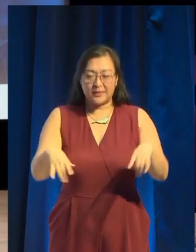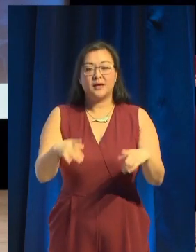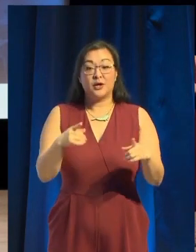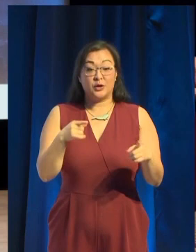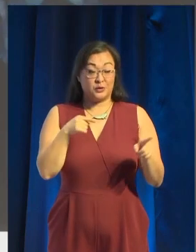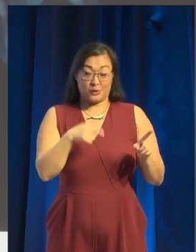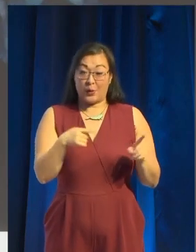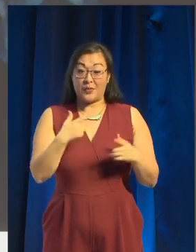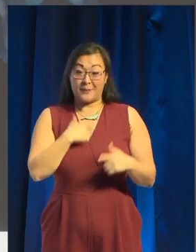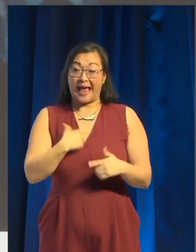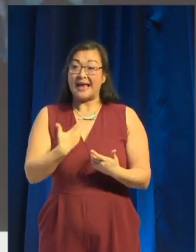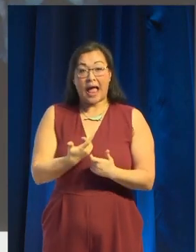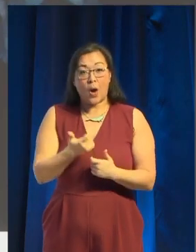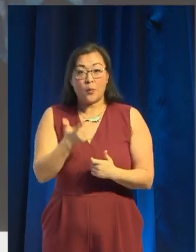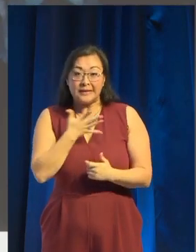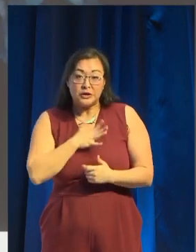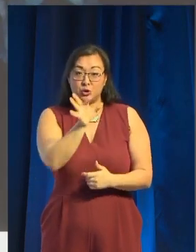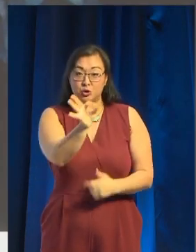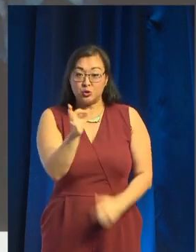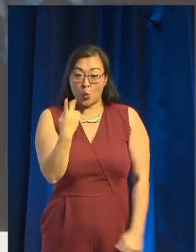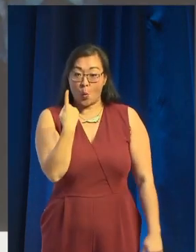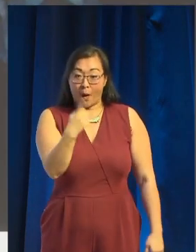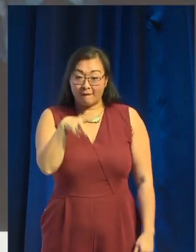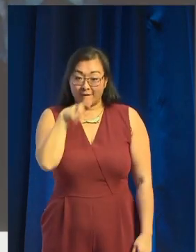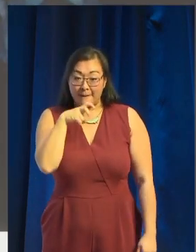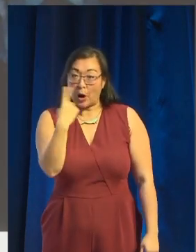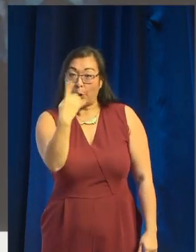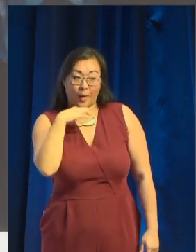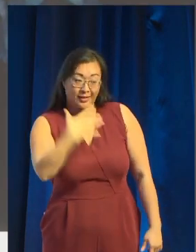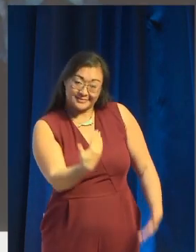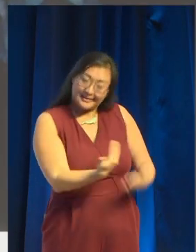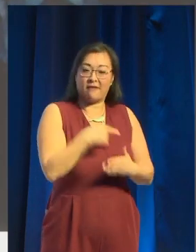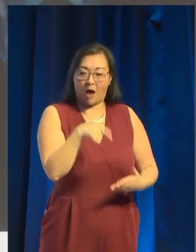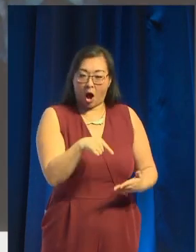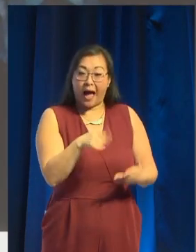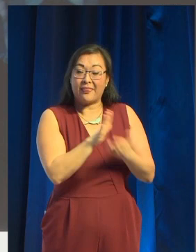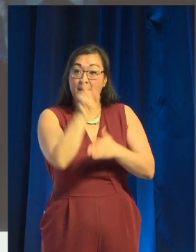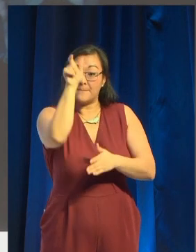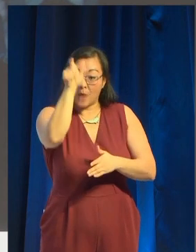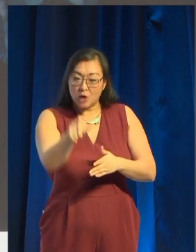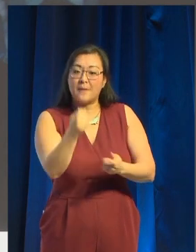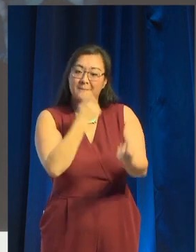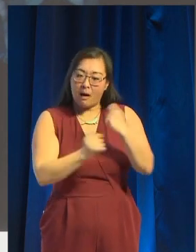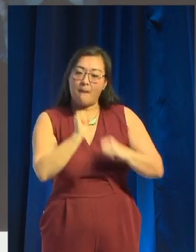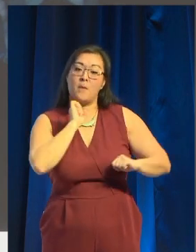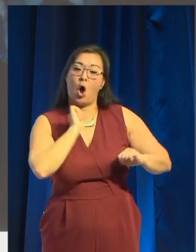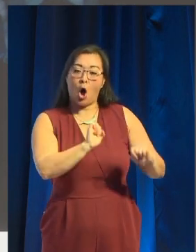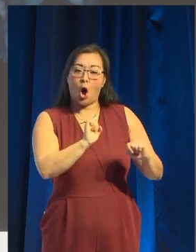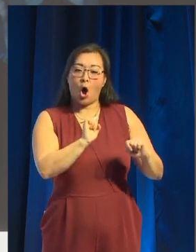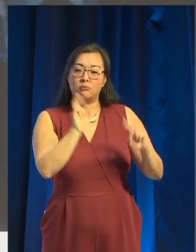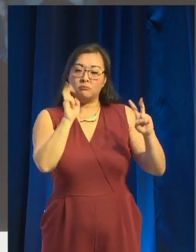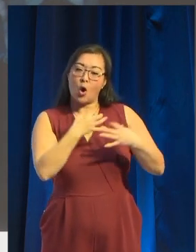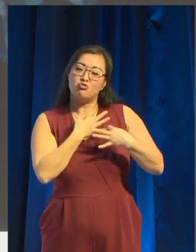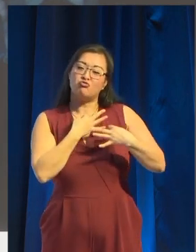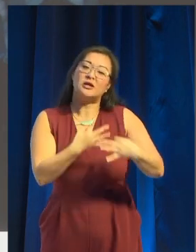save her. This choice basically determines her crush, which means the